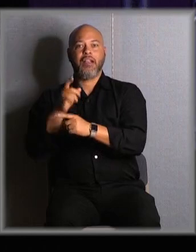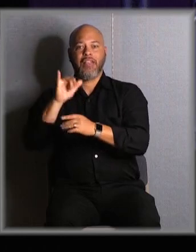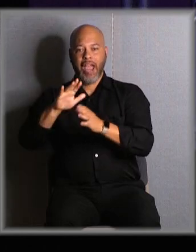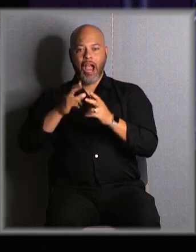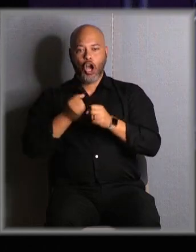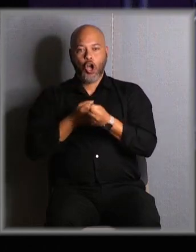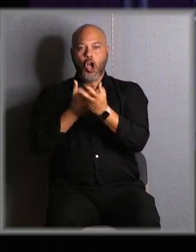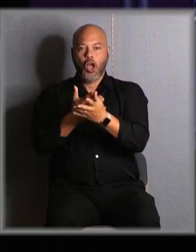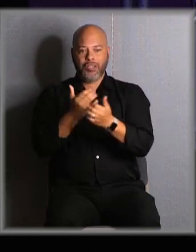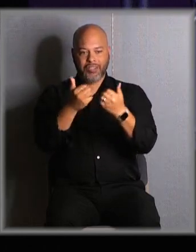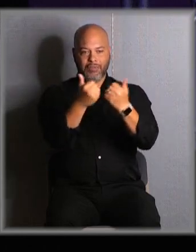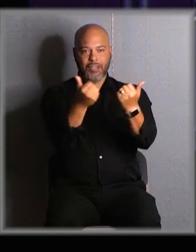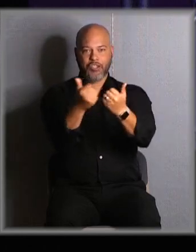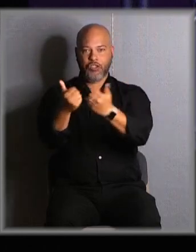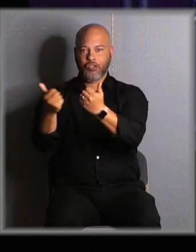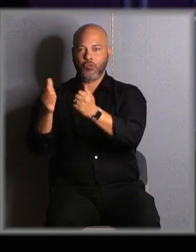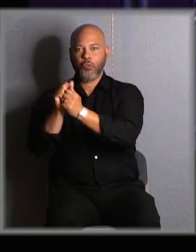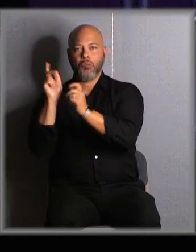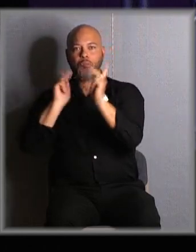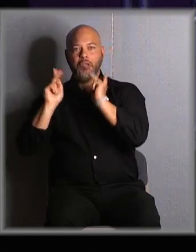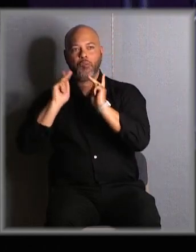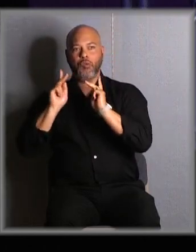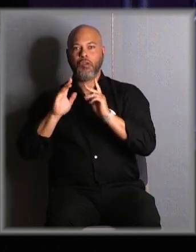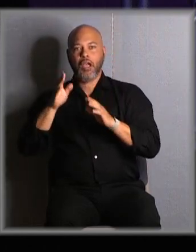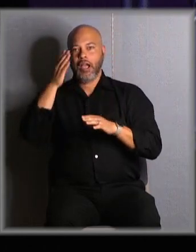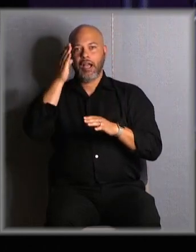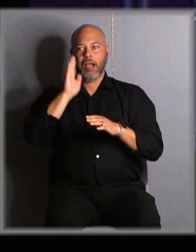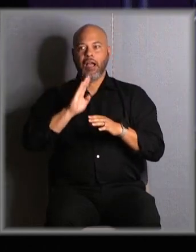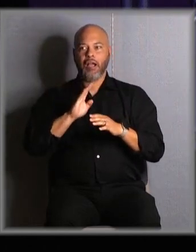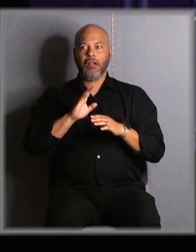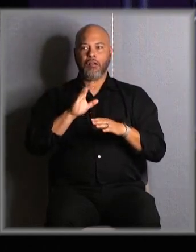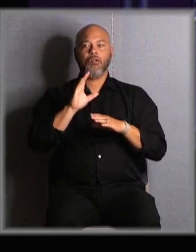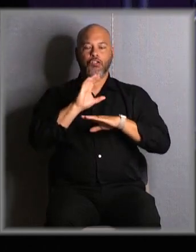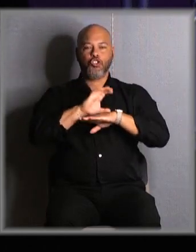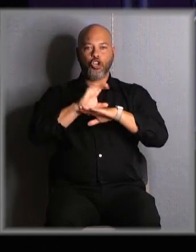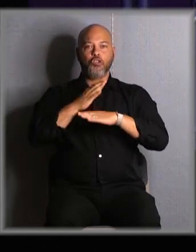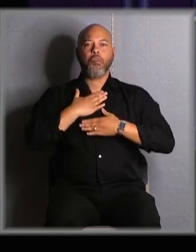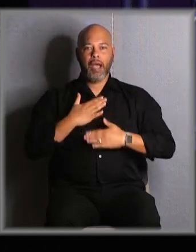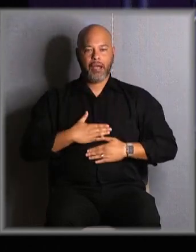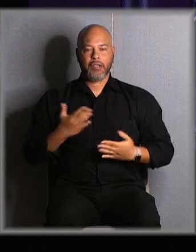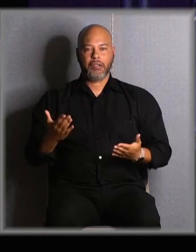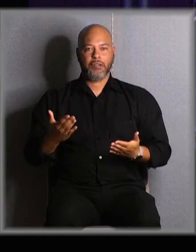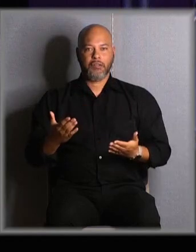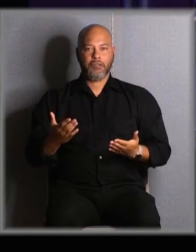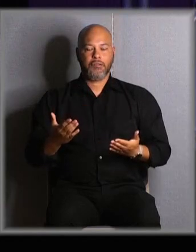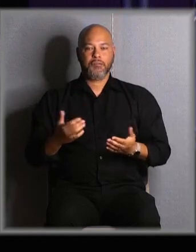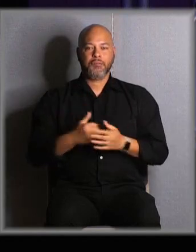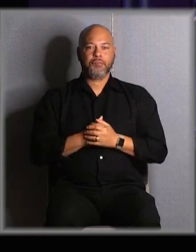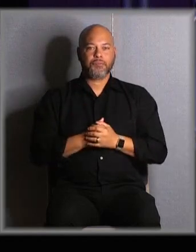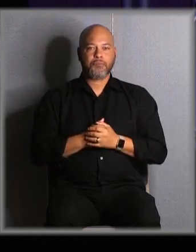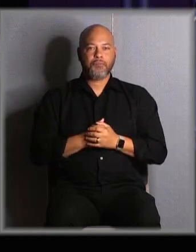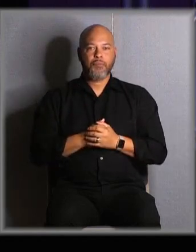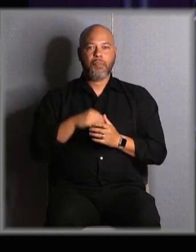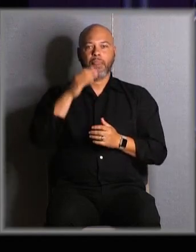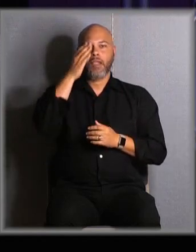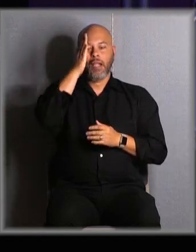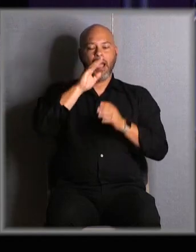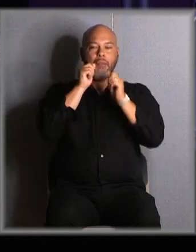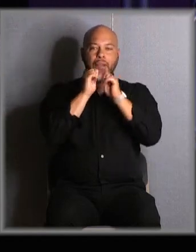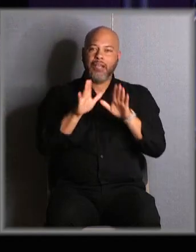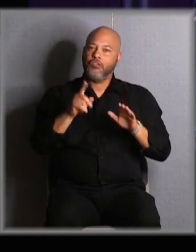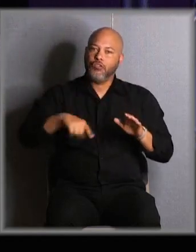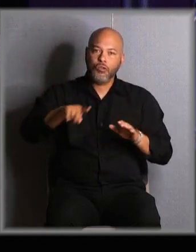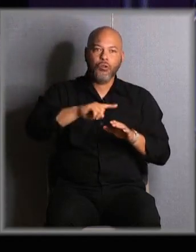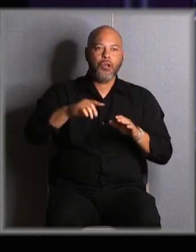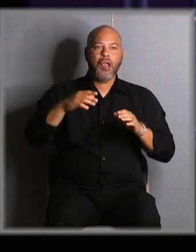division. God is not the author of no confusion. God bless you.